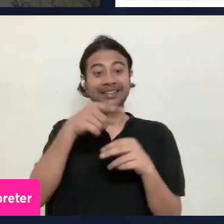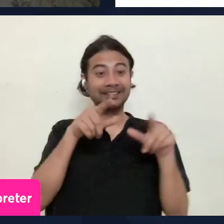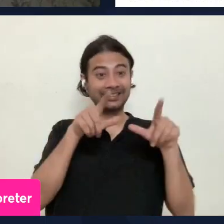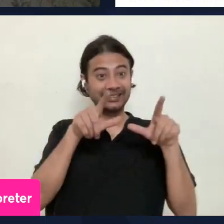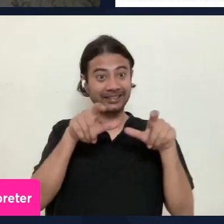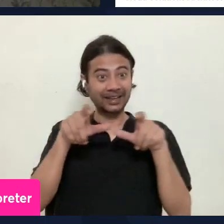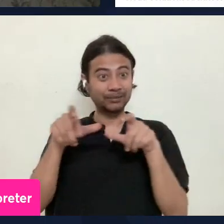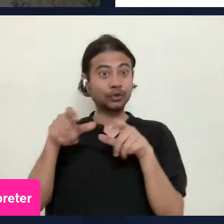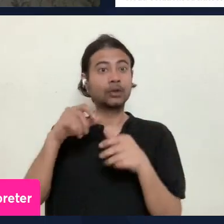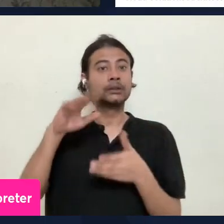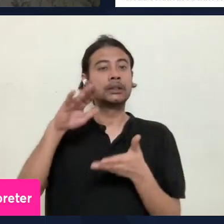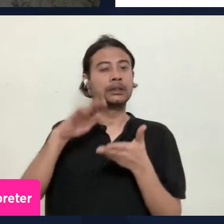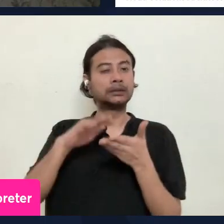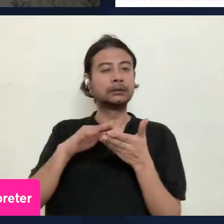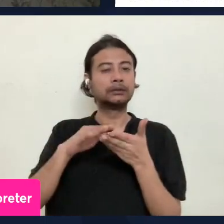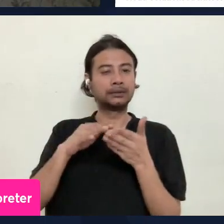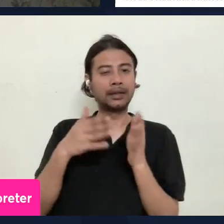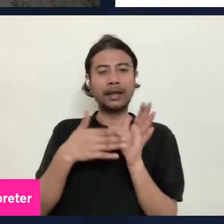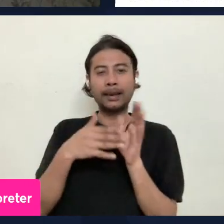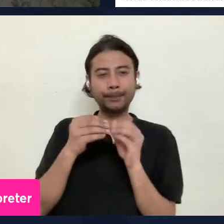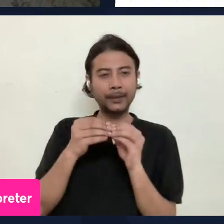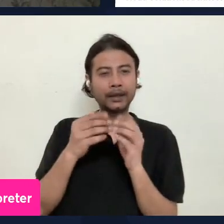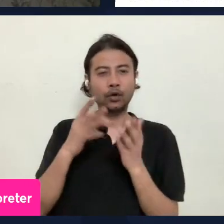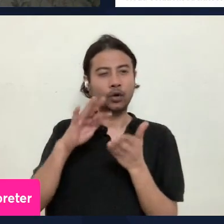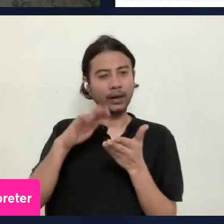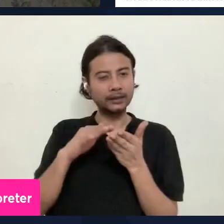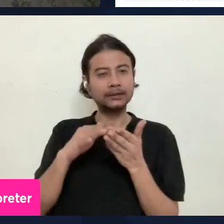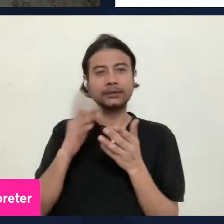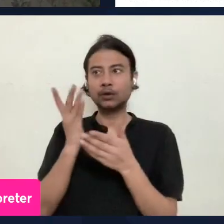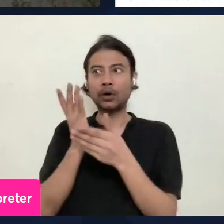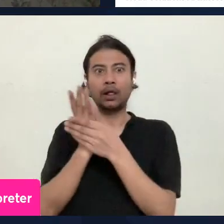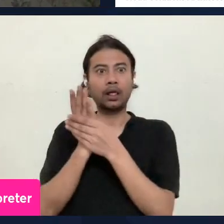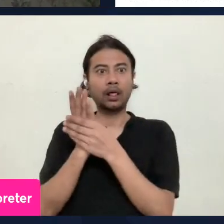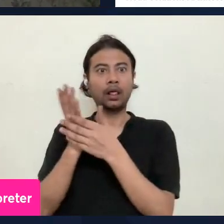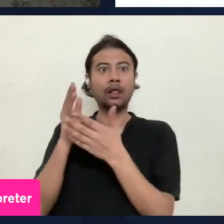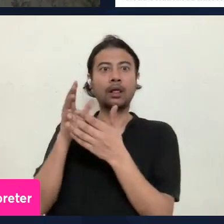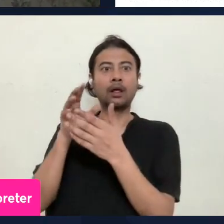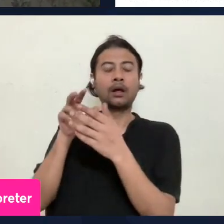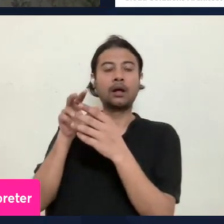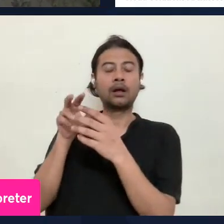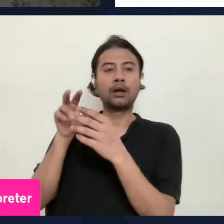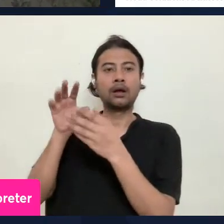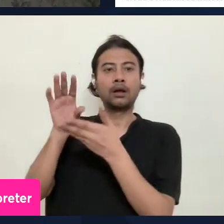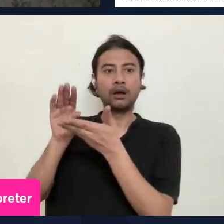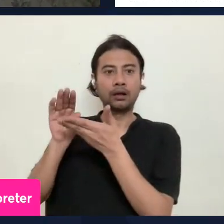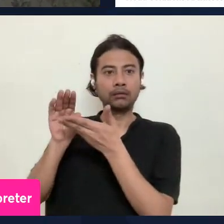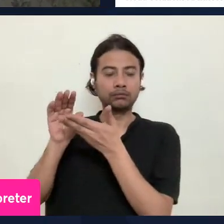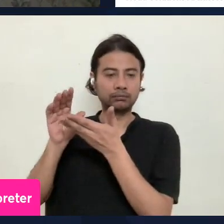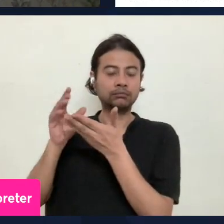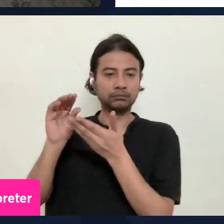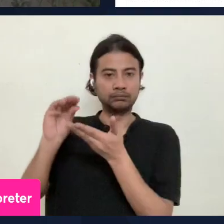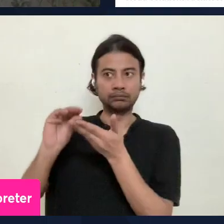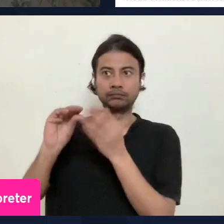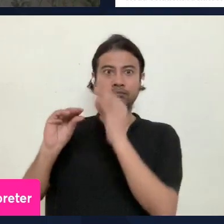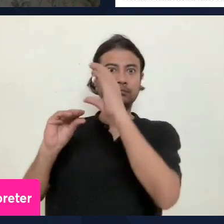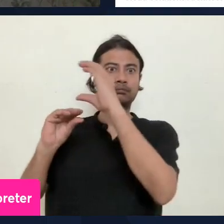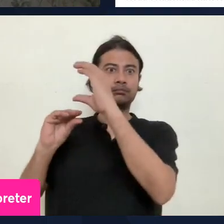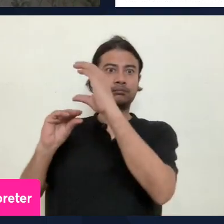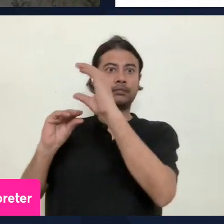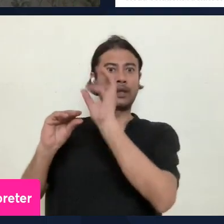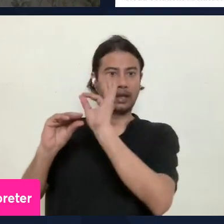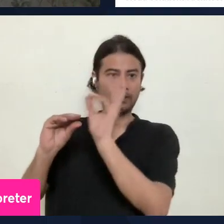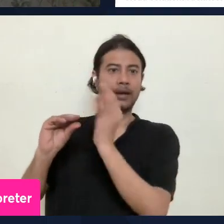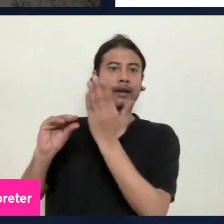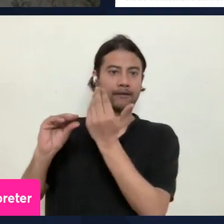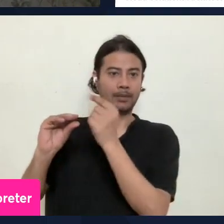the caveat in, it does depend on the type of data and the amount of data churn that can happen. But ultimately, those snapshots could be 5, 10,